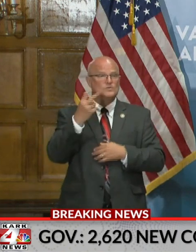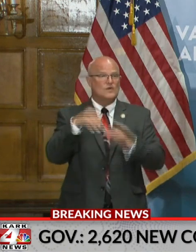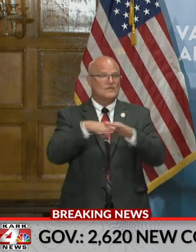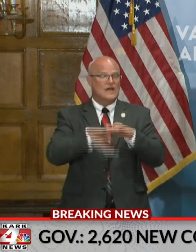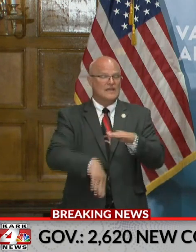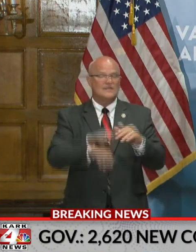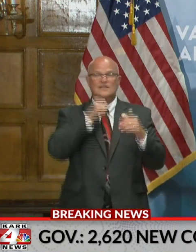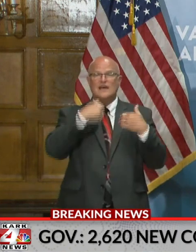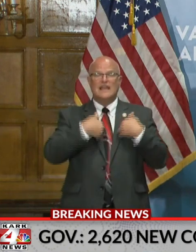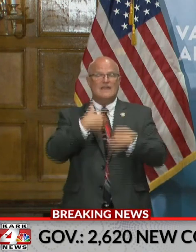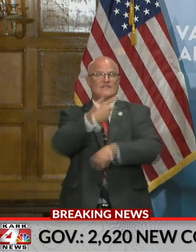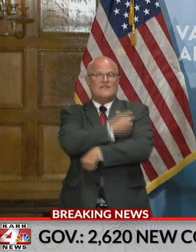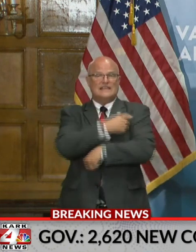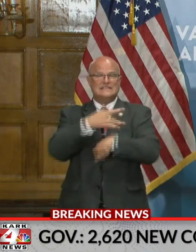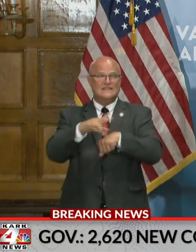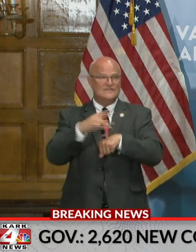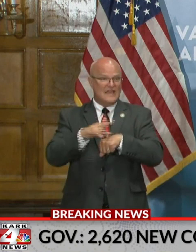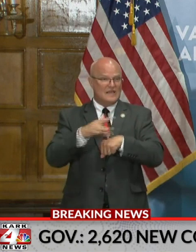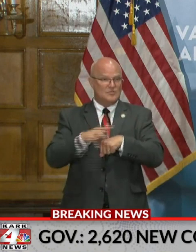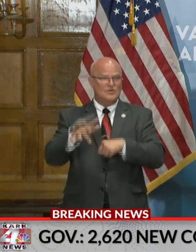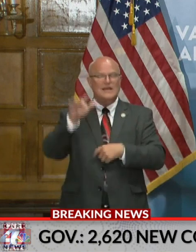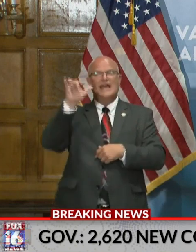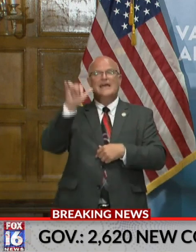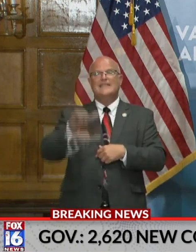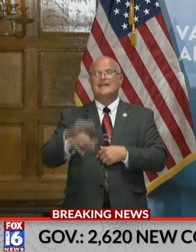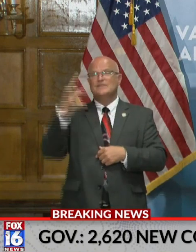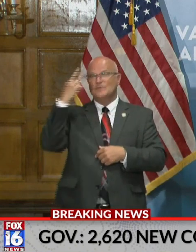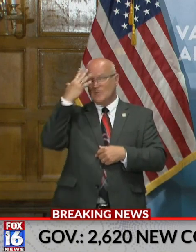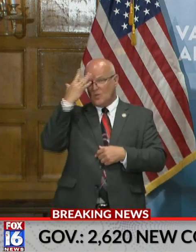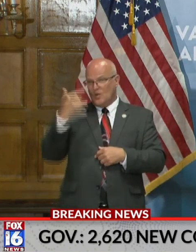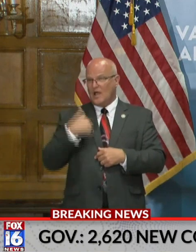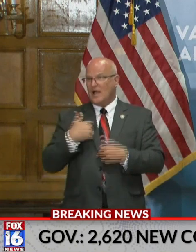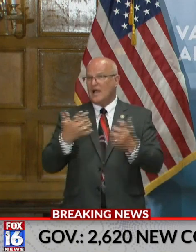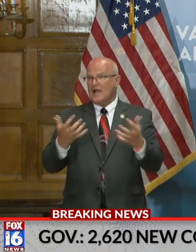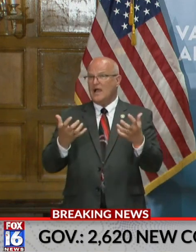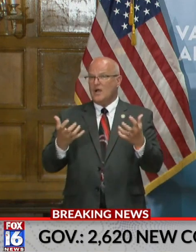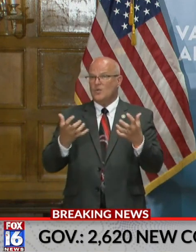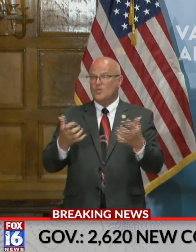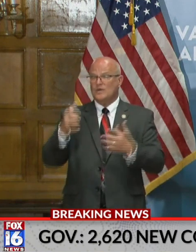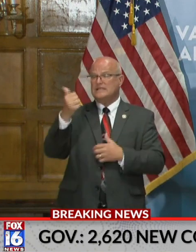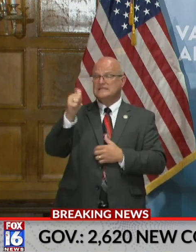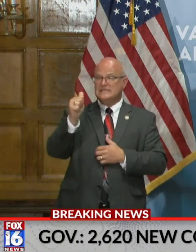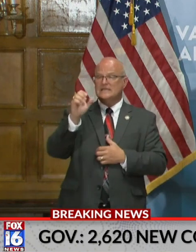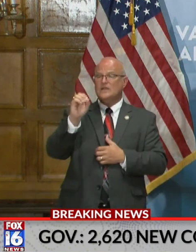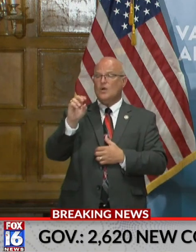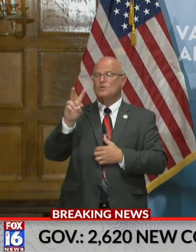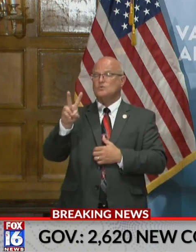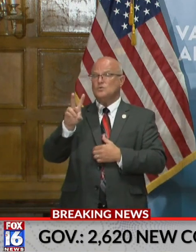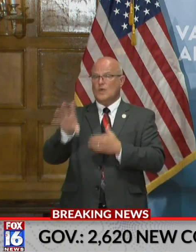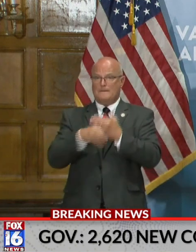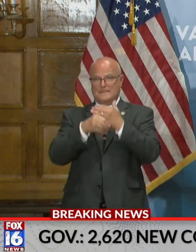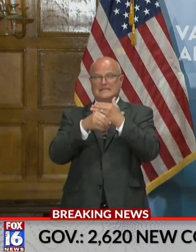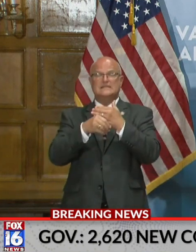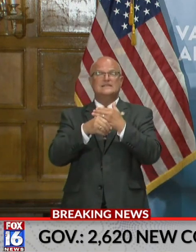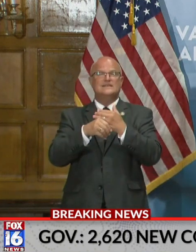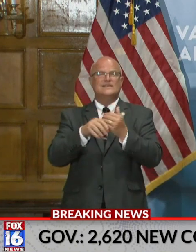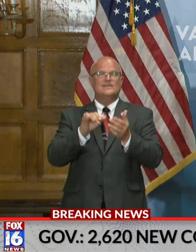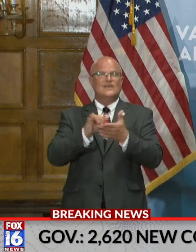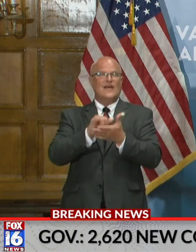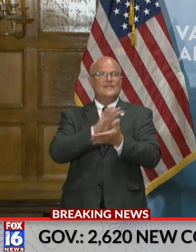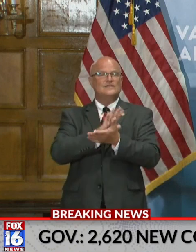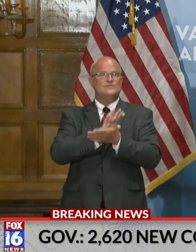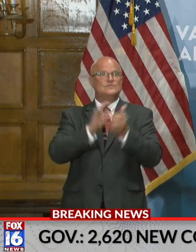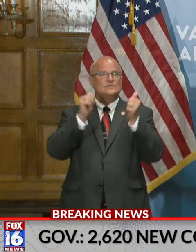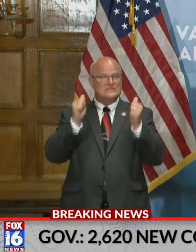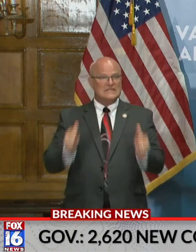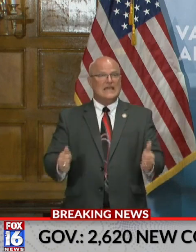not have a vaccine available to them, and that's the reason I wanted 1002 amended so that the schools